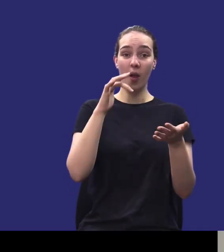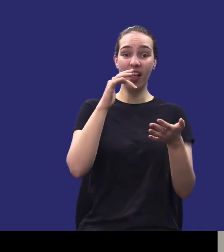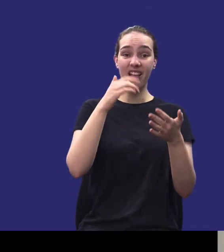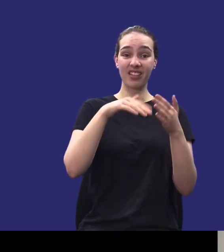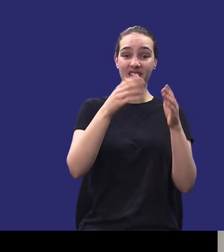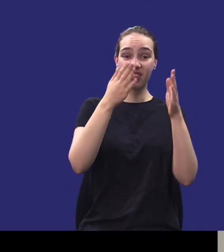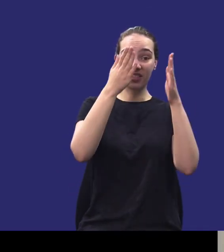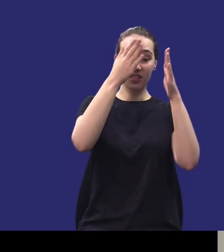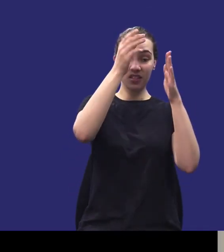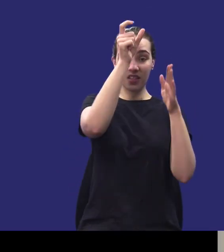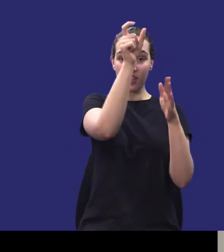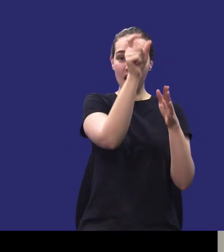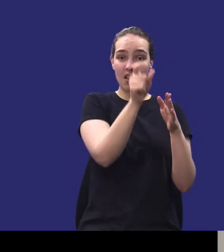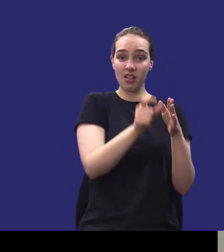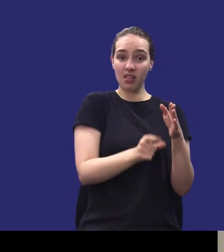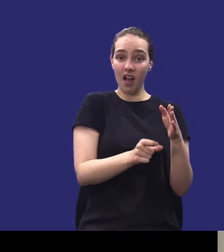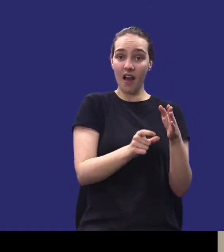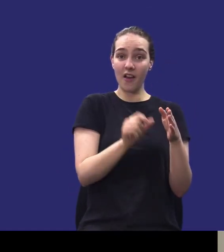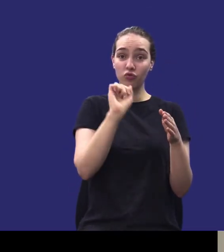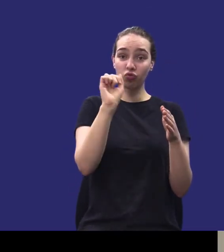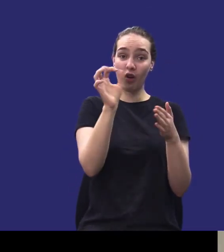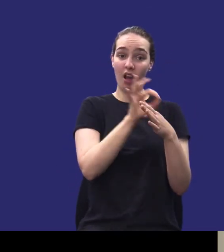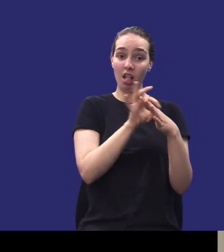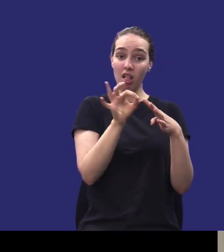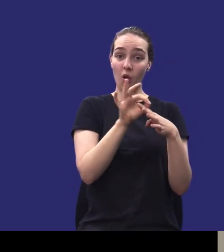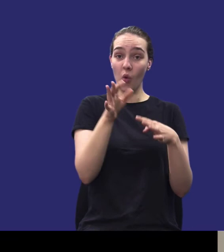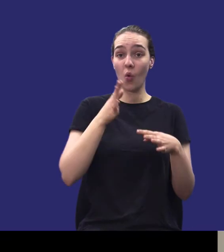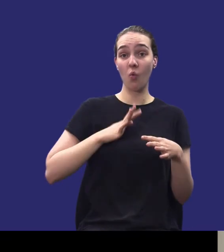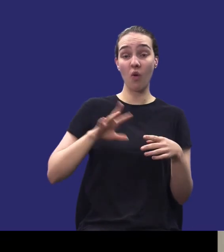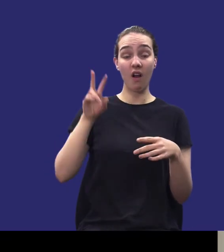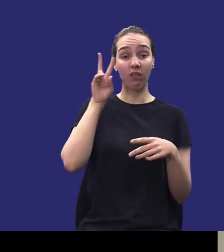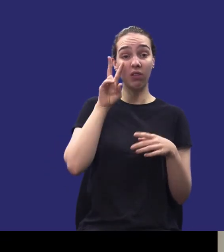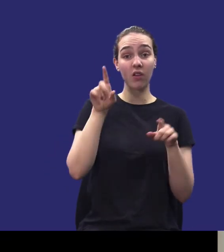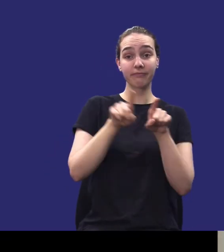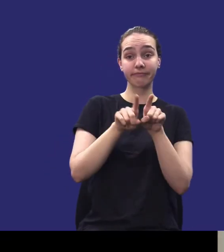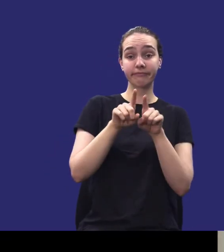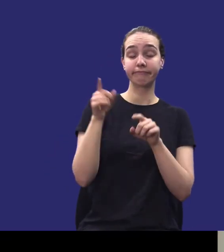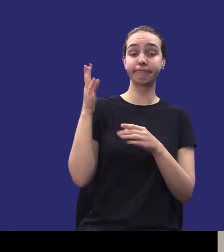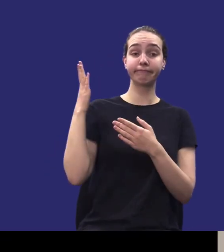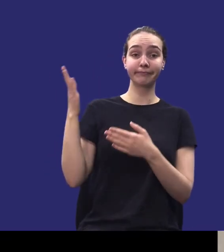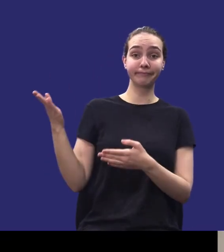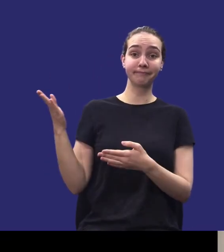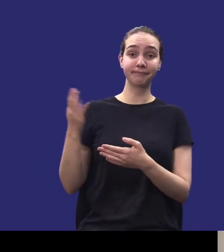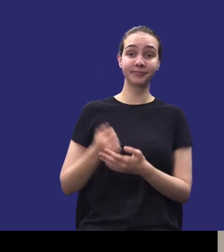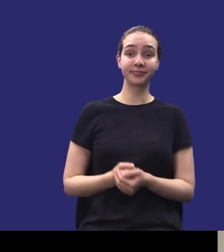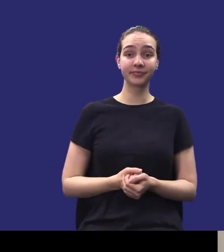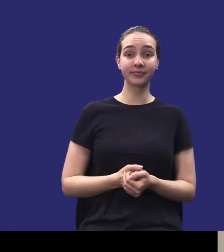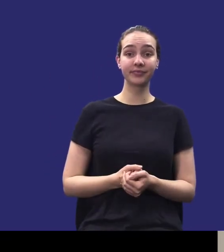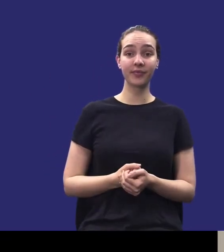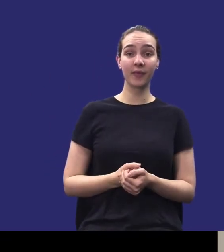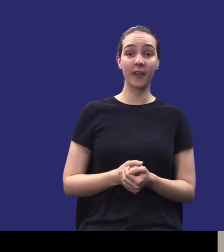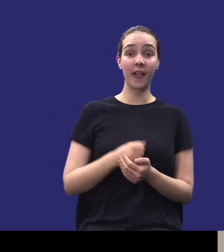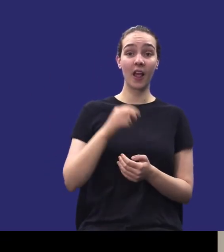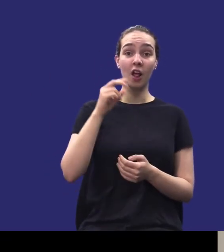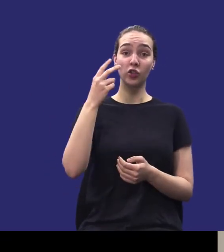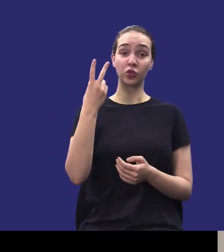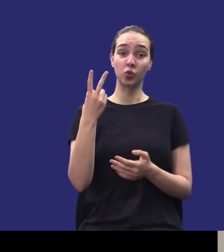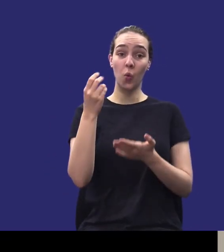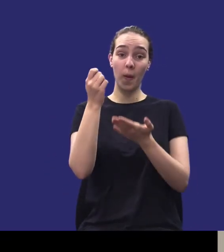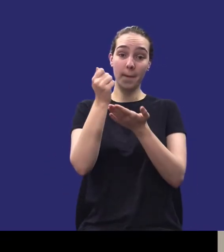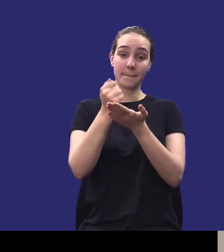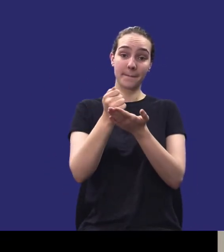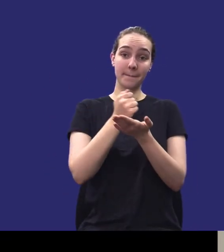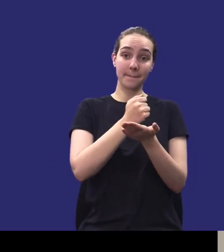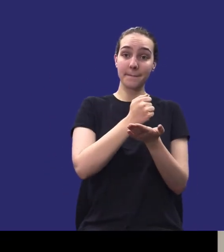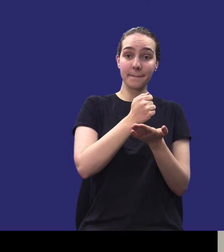lines whatever color you would like, and it will look just like this. sets of